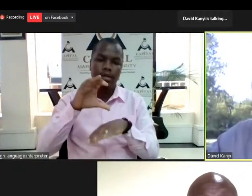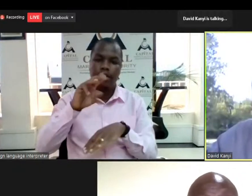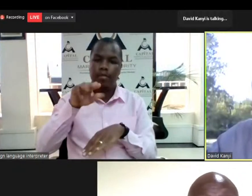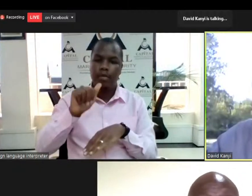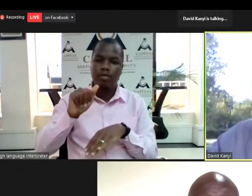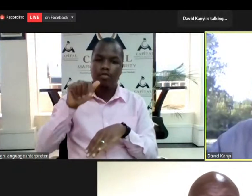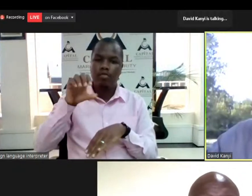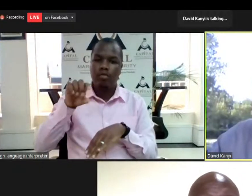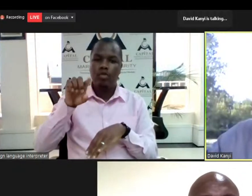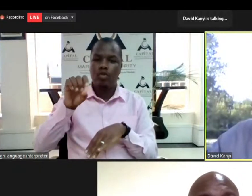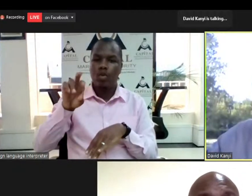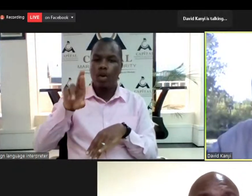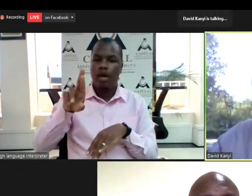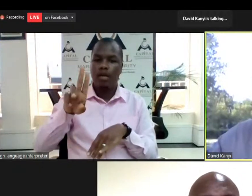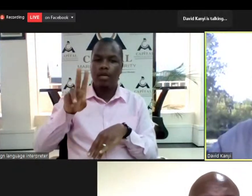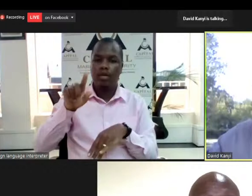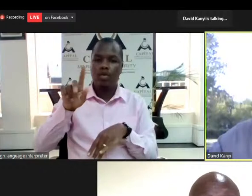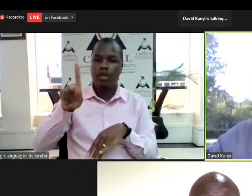IEPA@cma.or.ke. That's the email address to use.